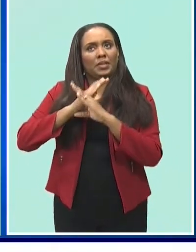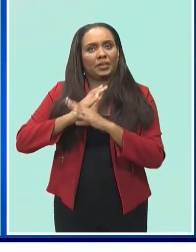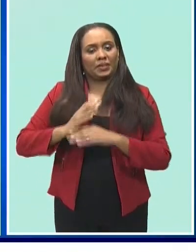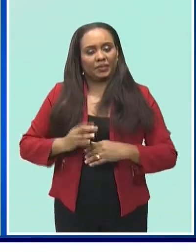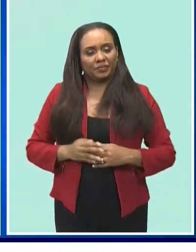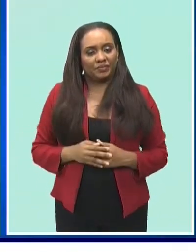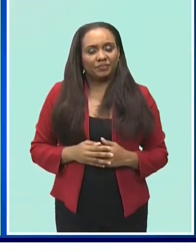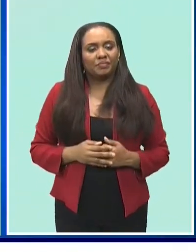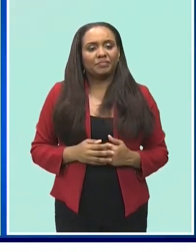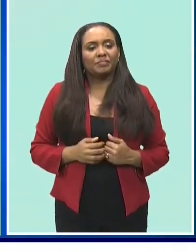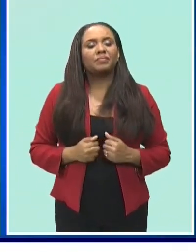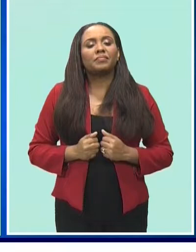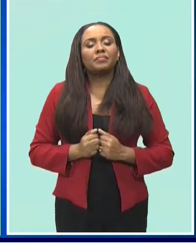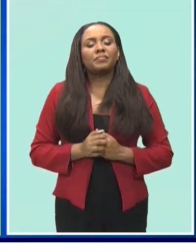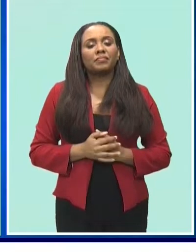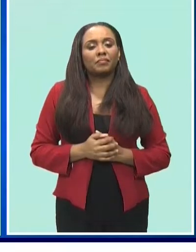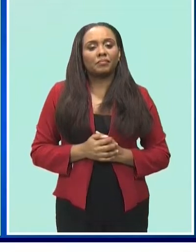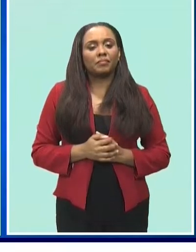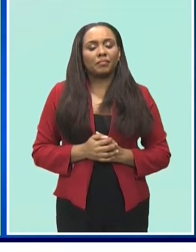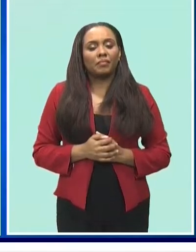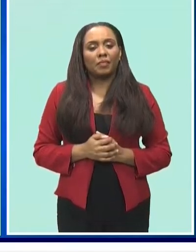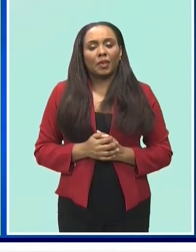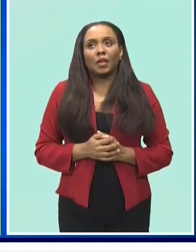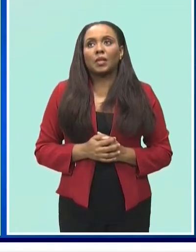be cases where